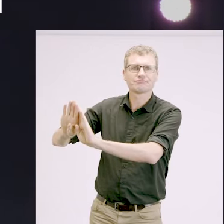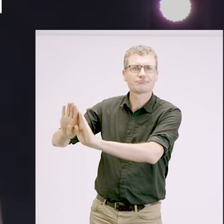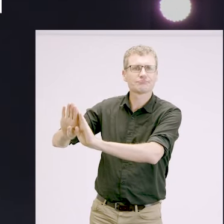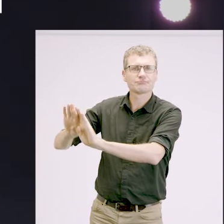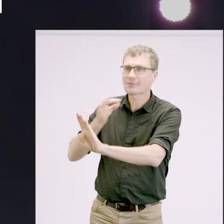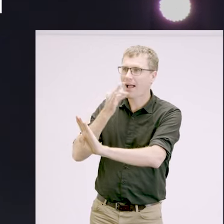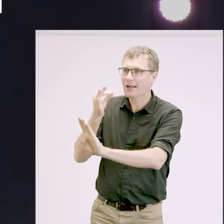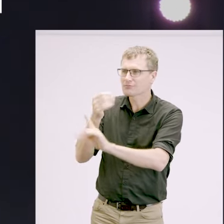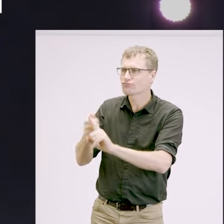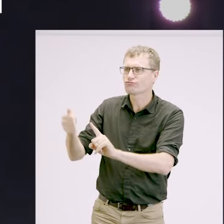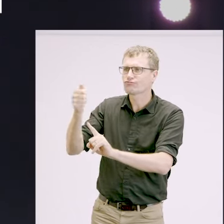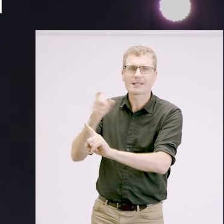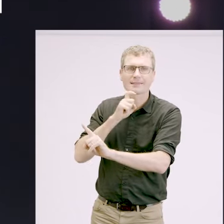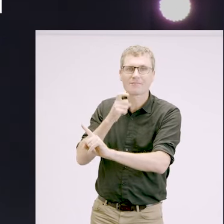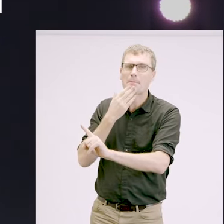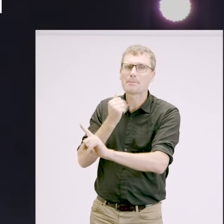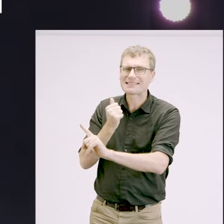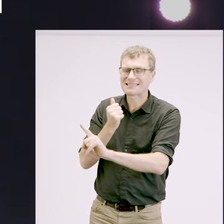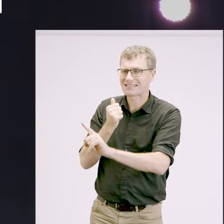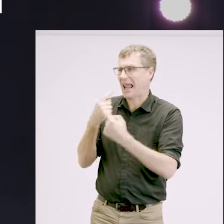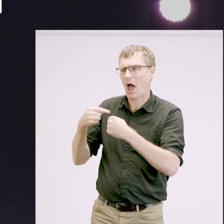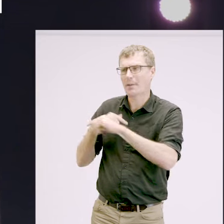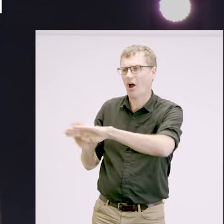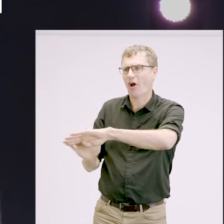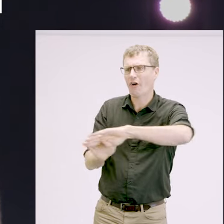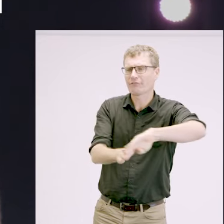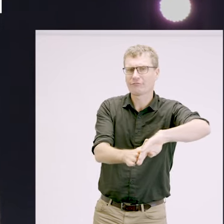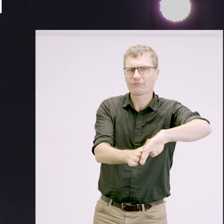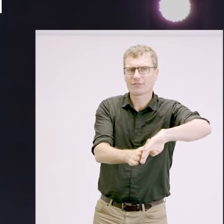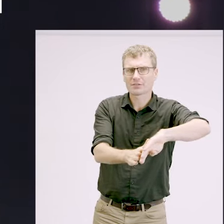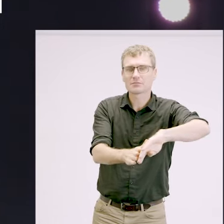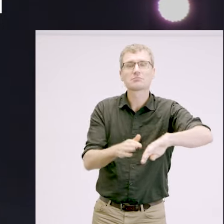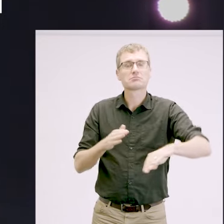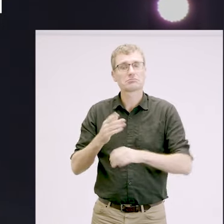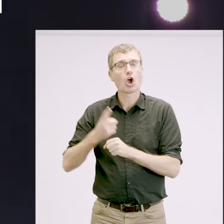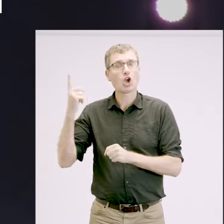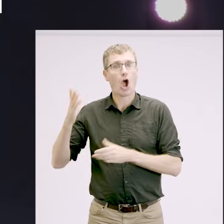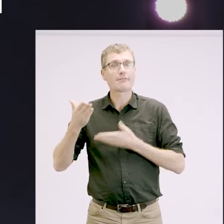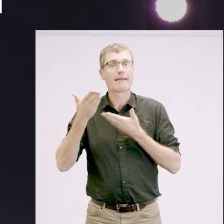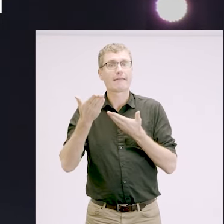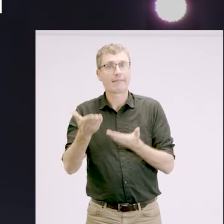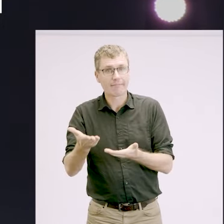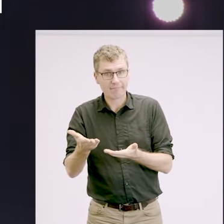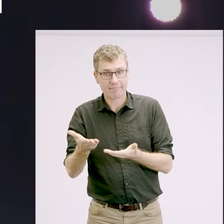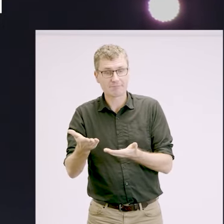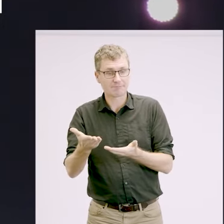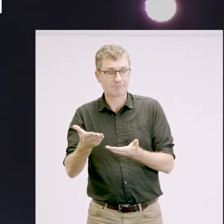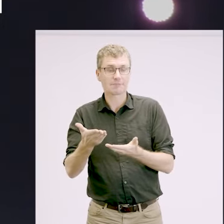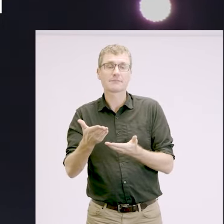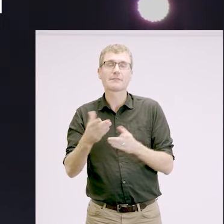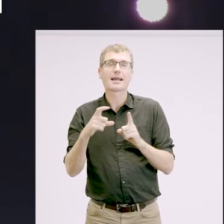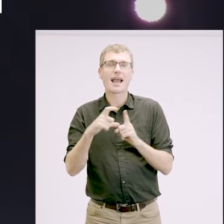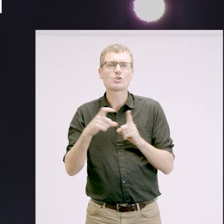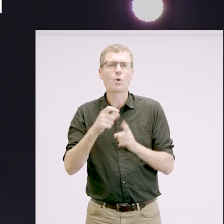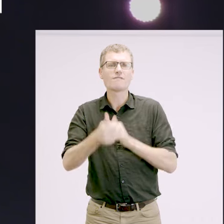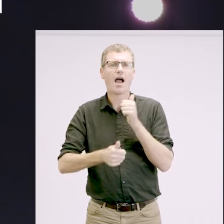the wine that he drank. And therefore, he asked the chief eunuch to allow him to not defile himself. God gave Daniel favor and